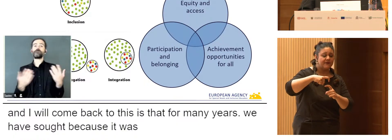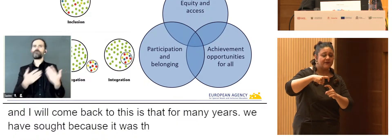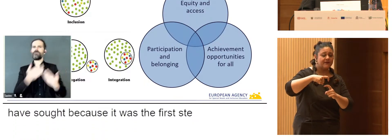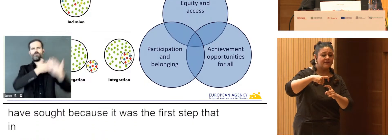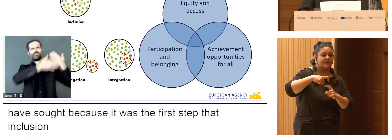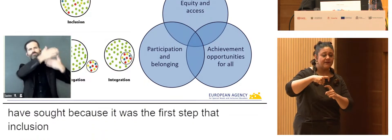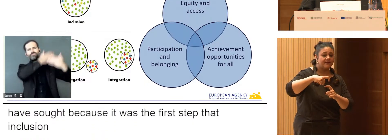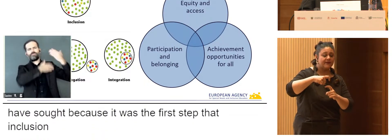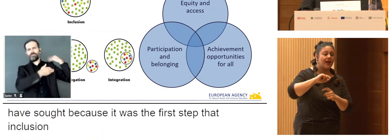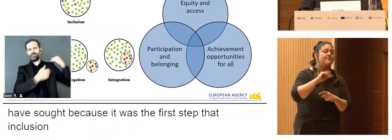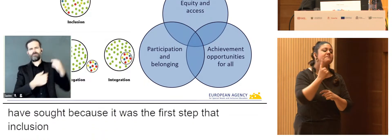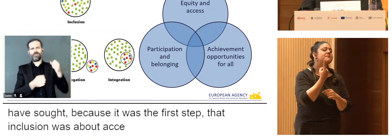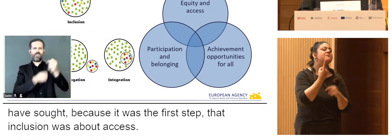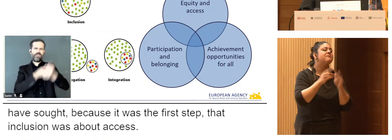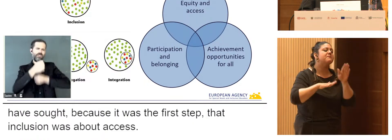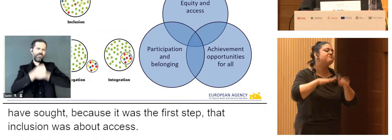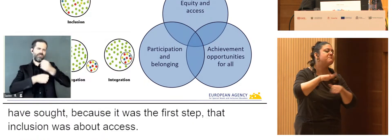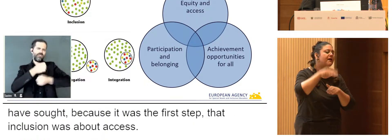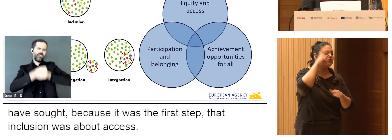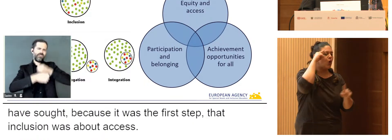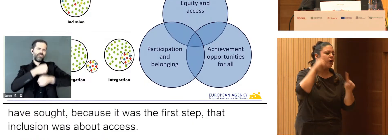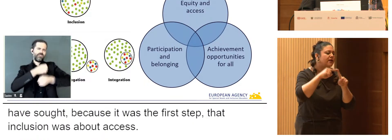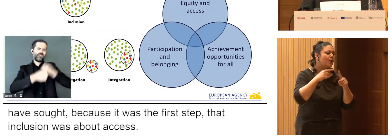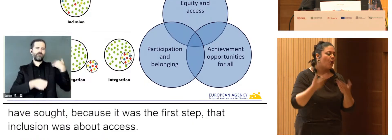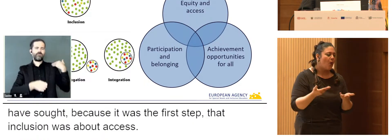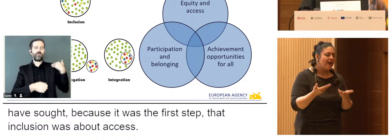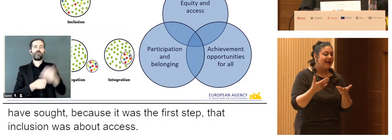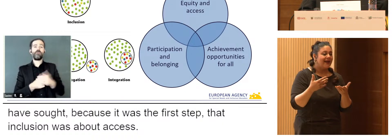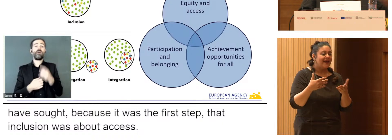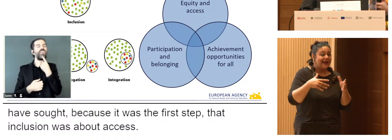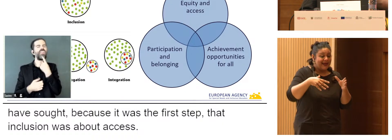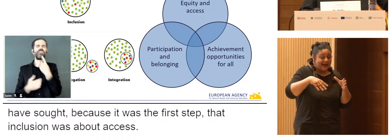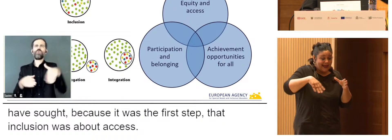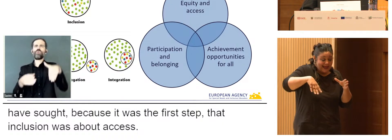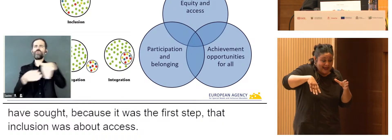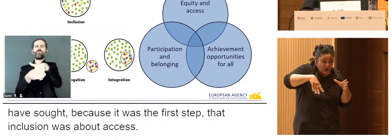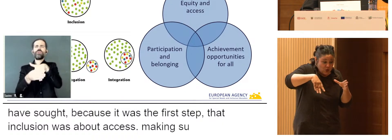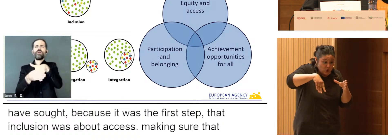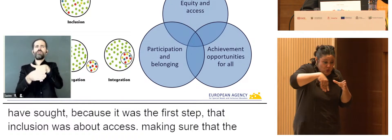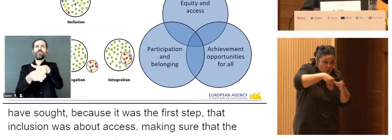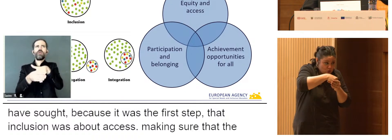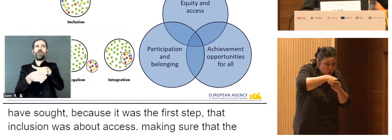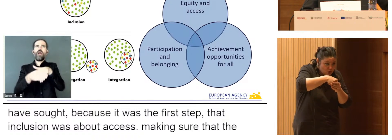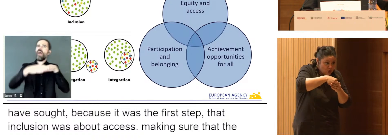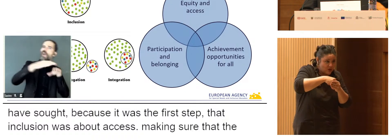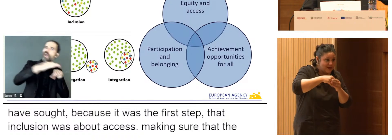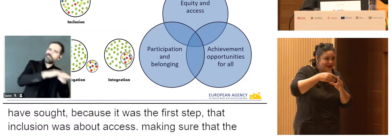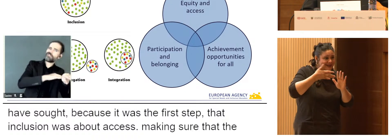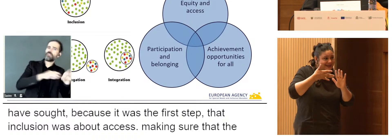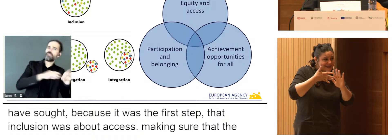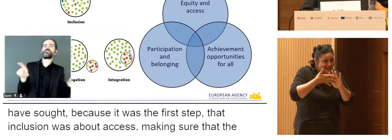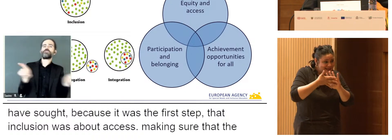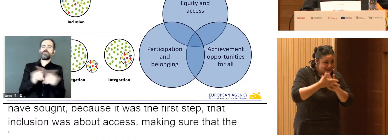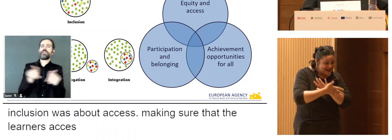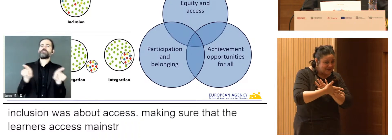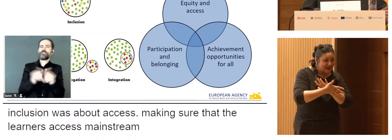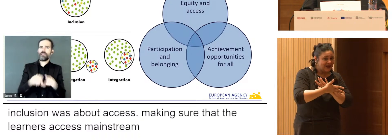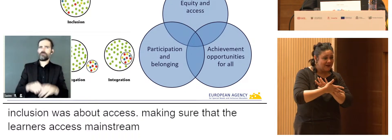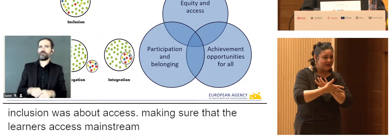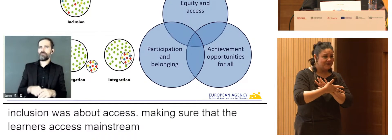was about access, making sure that the learners access mainstream